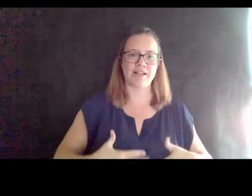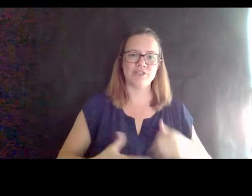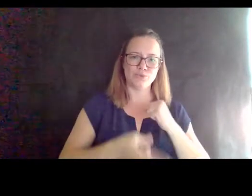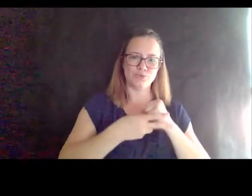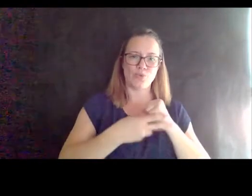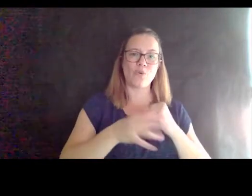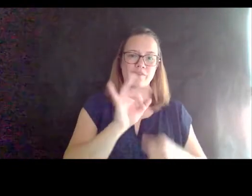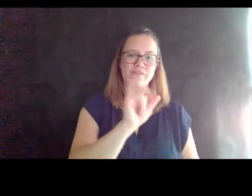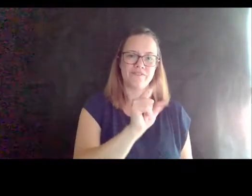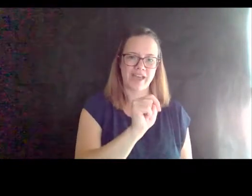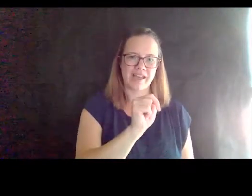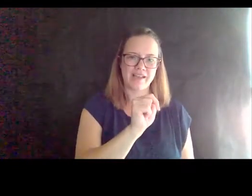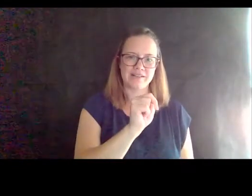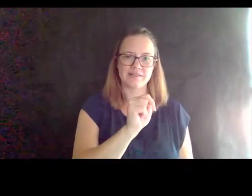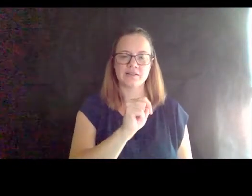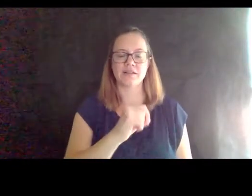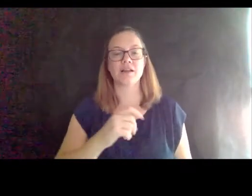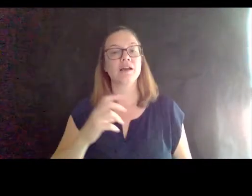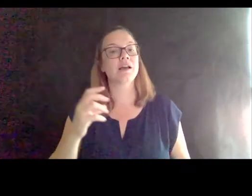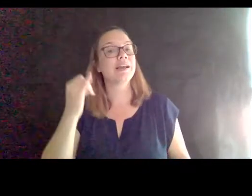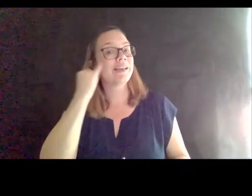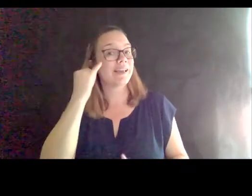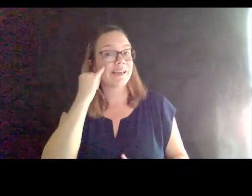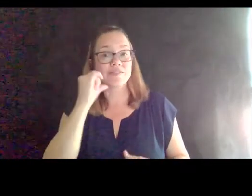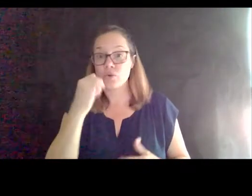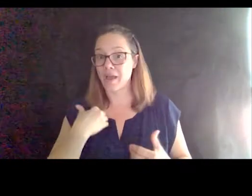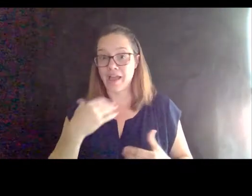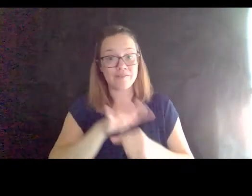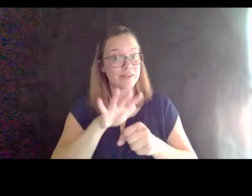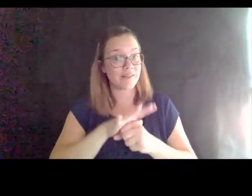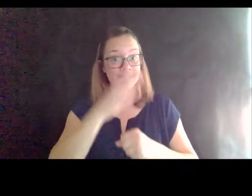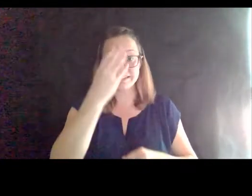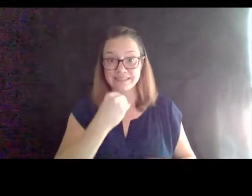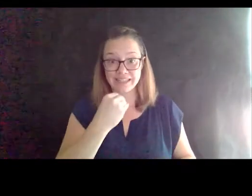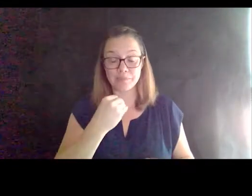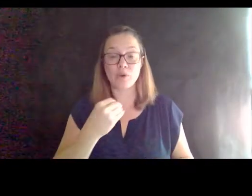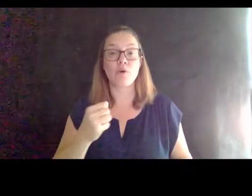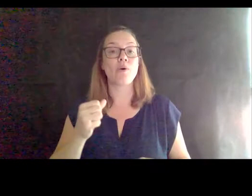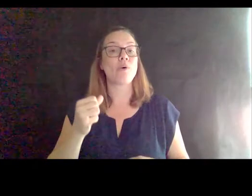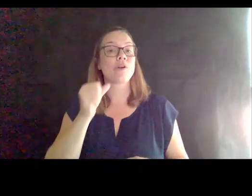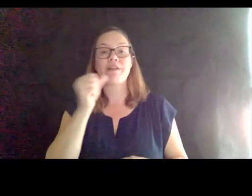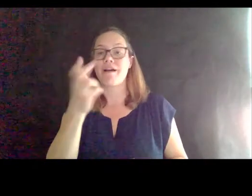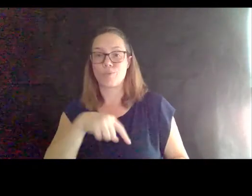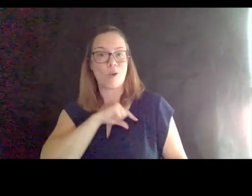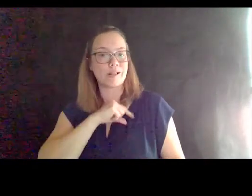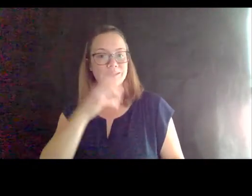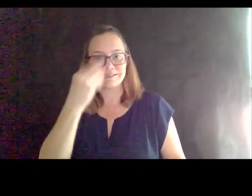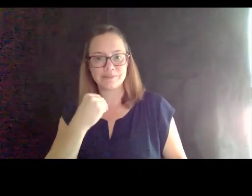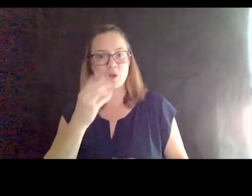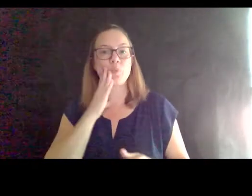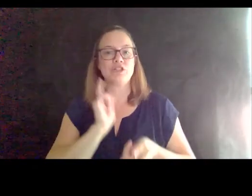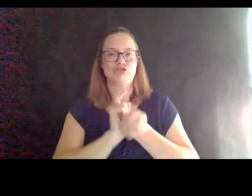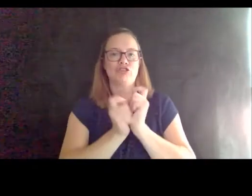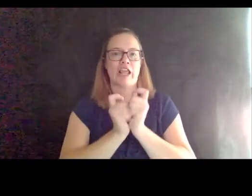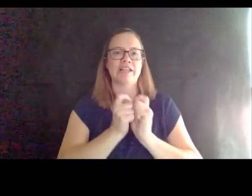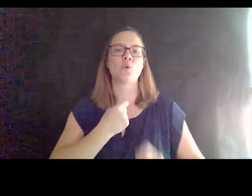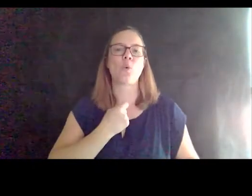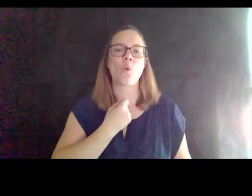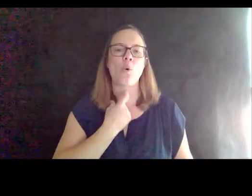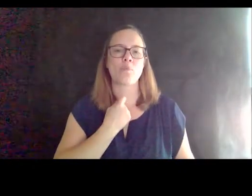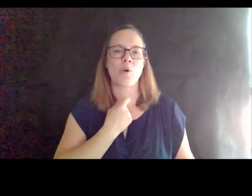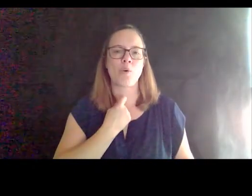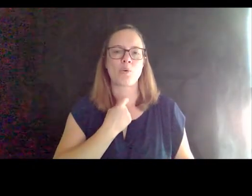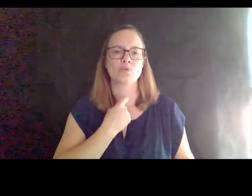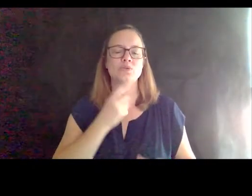Poor sleep can increase appetite, so not getting enough sleep or sleeping poorly leads to changes in hormones that regulate